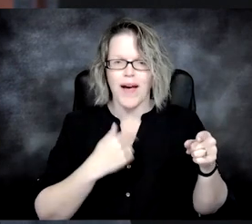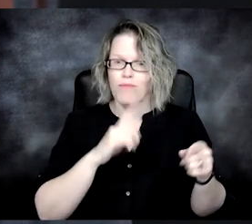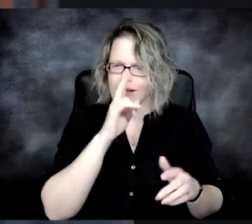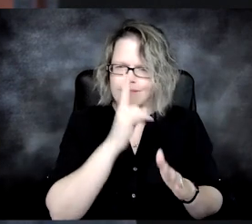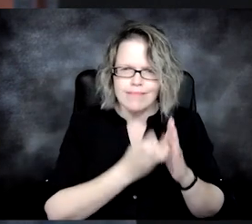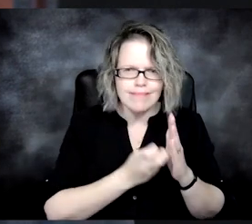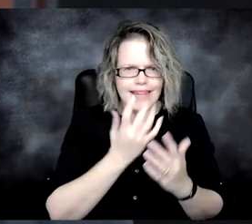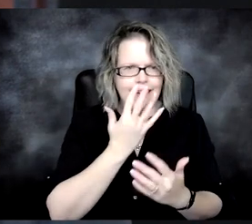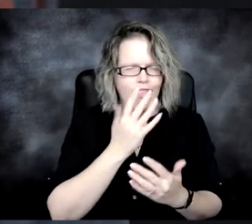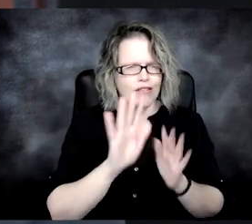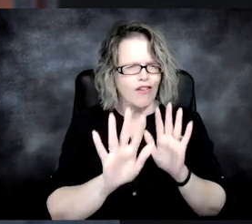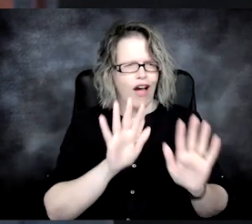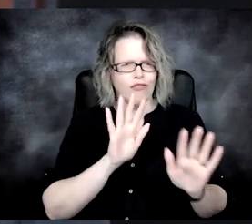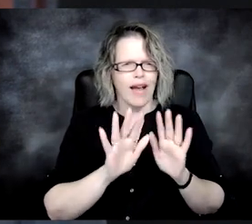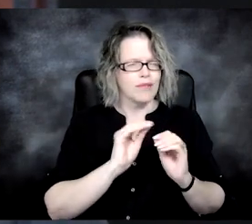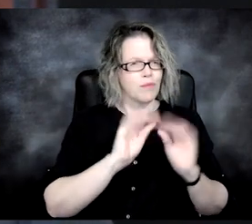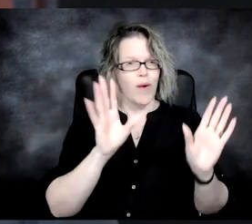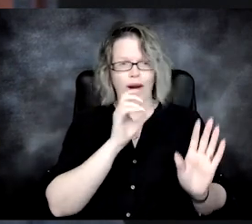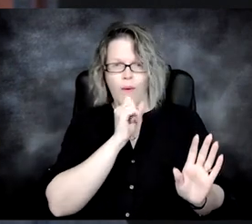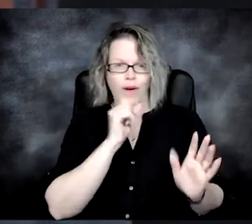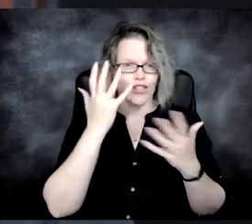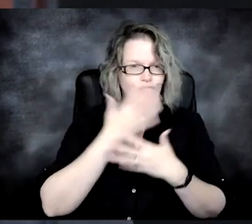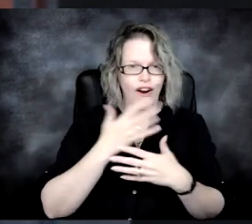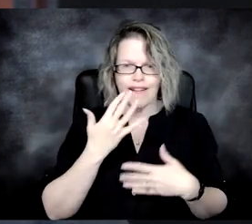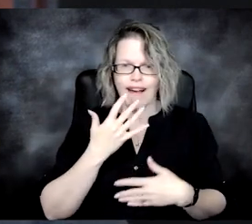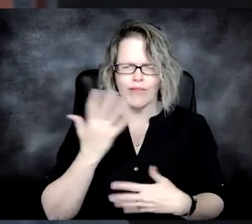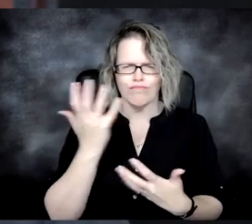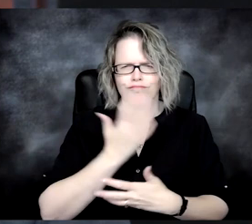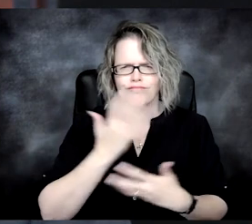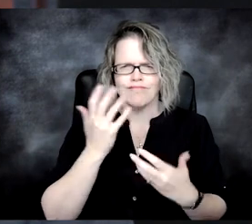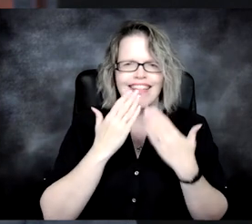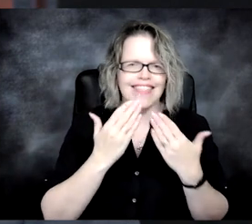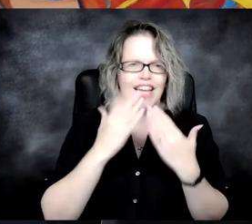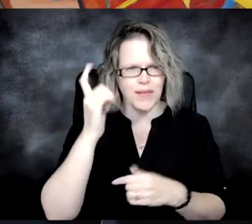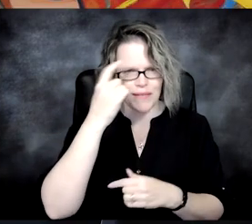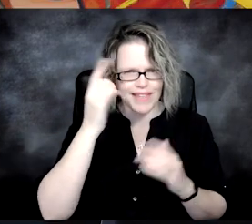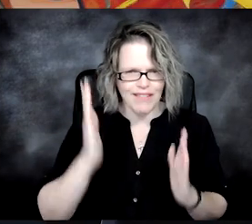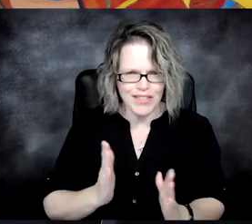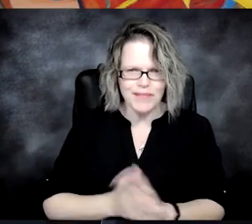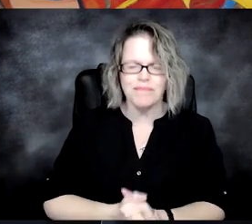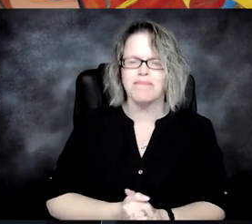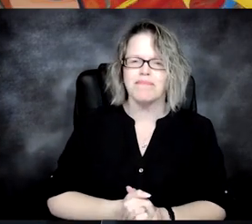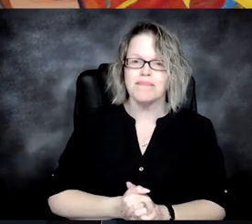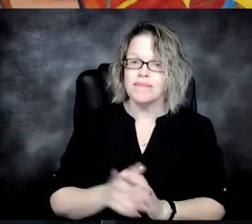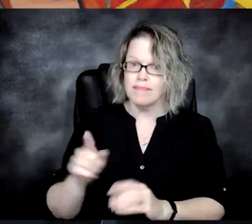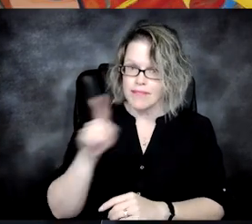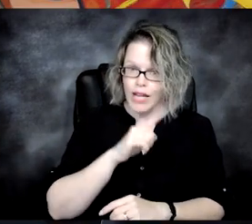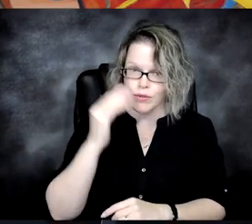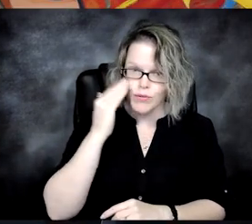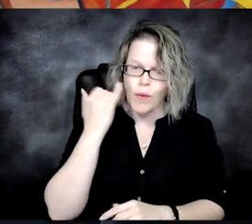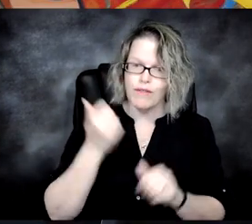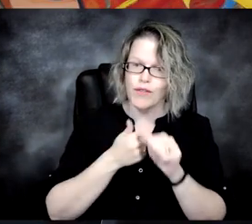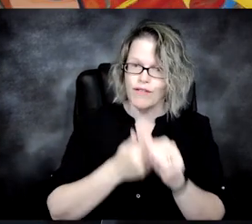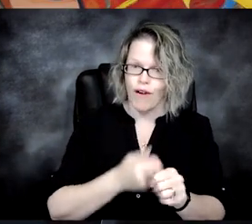now, so this contrast of that bright orange and the darker colors is awesome. So again, thank you, Governor. As you all well know, if you've been